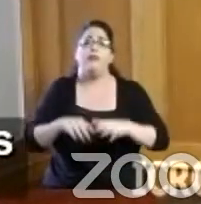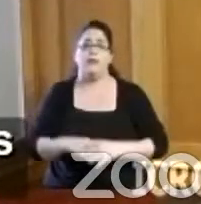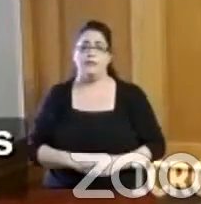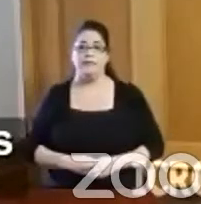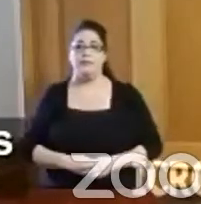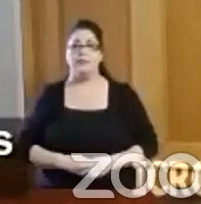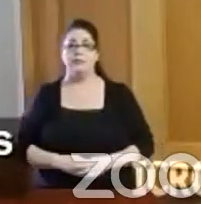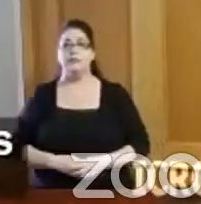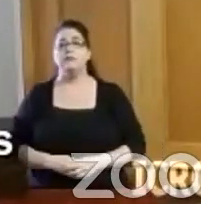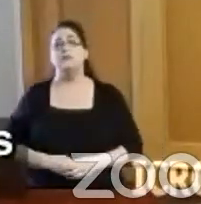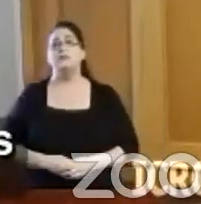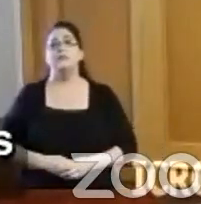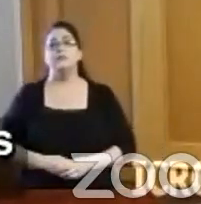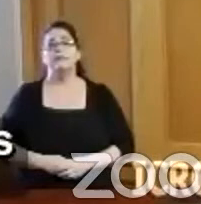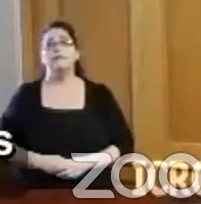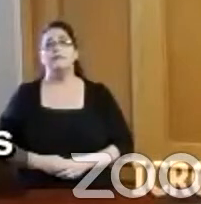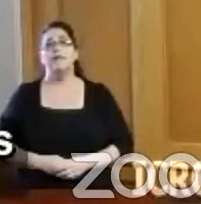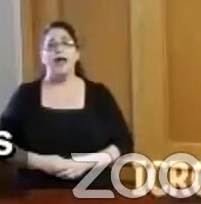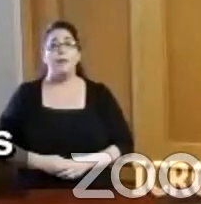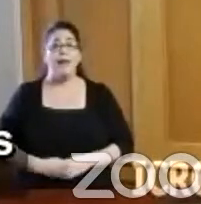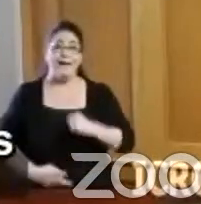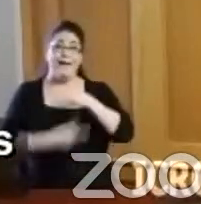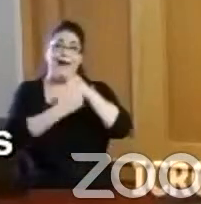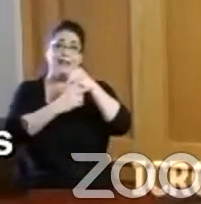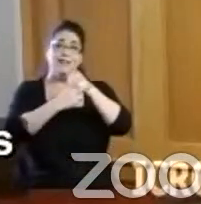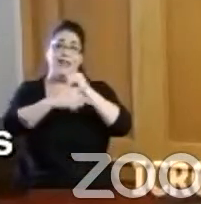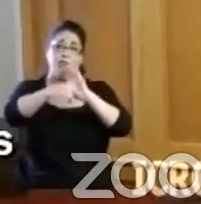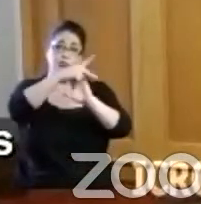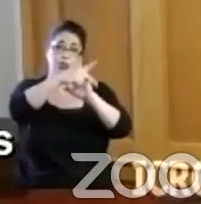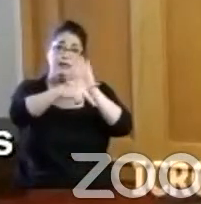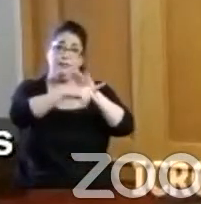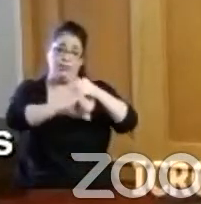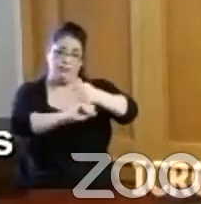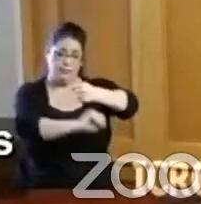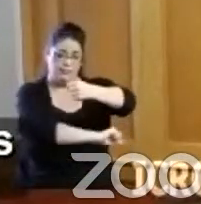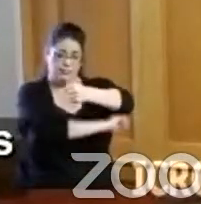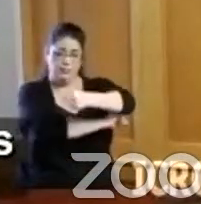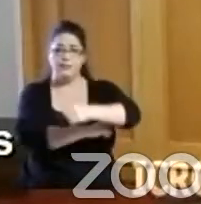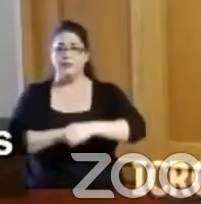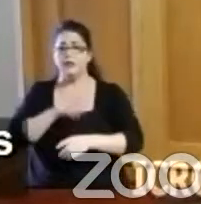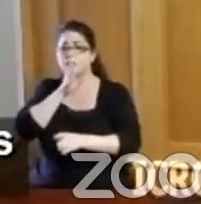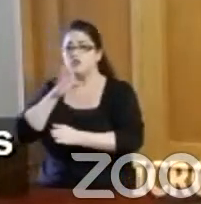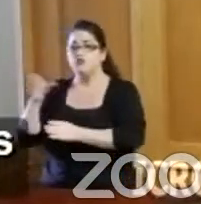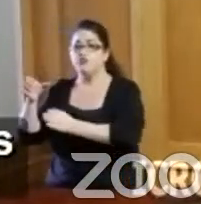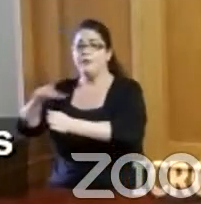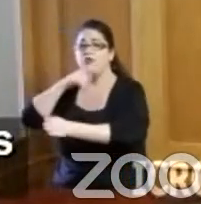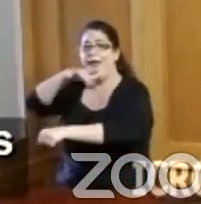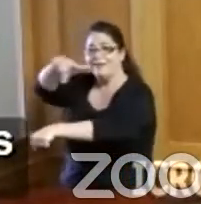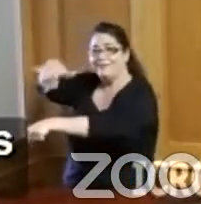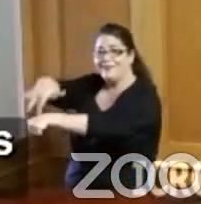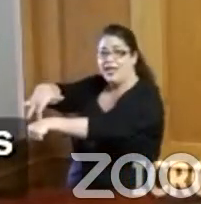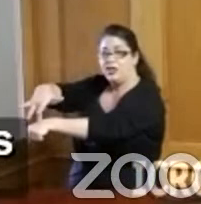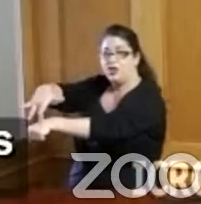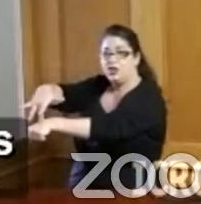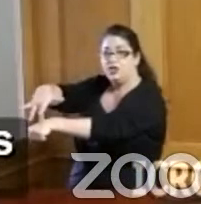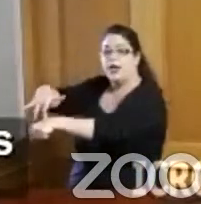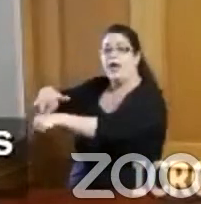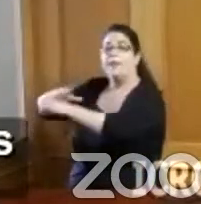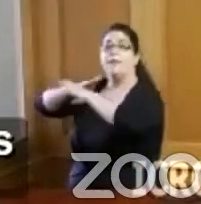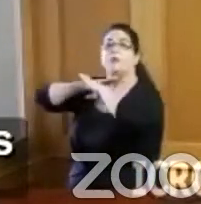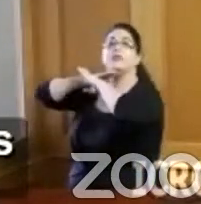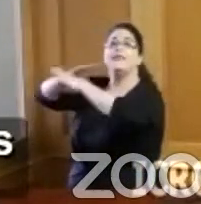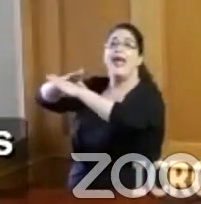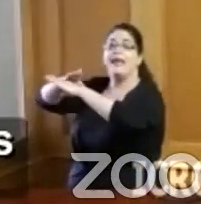But the plan violates conservation principles. While the streams are technically not touched, the protective wooded